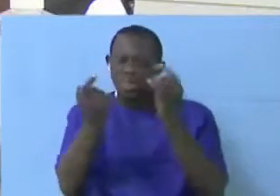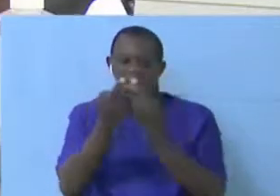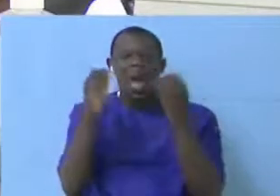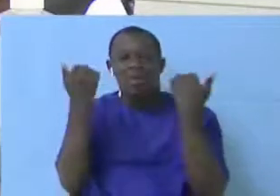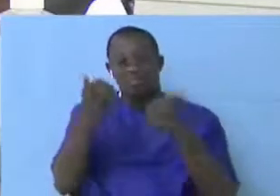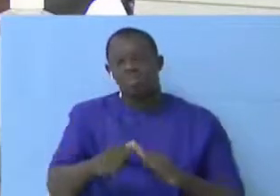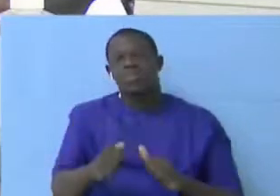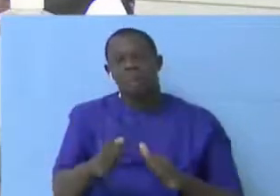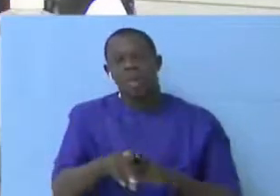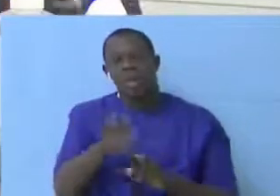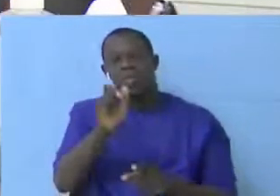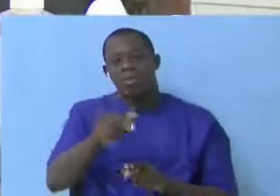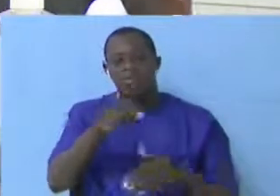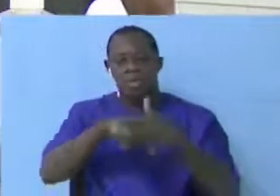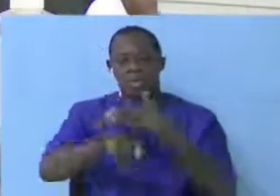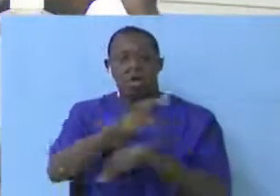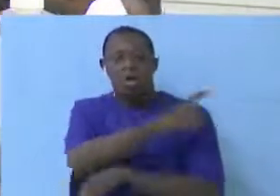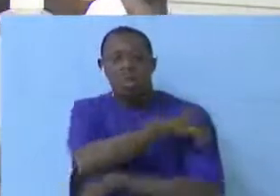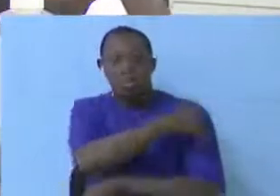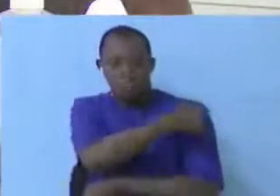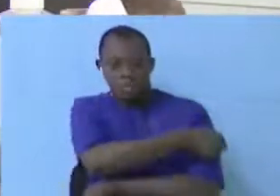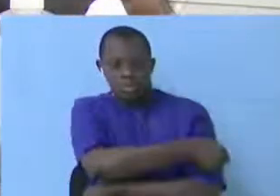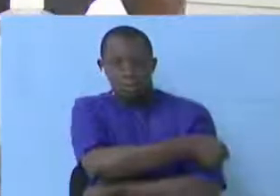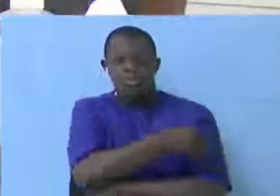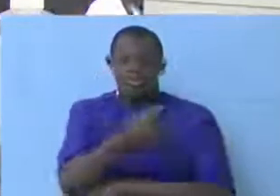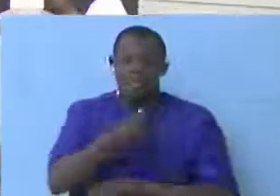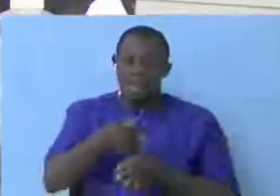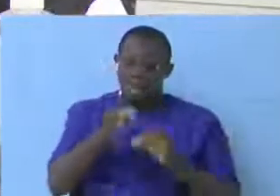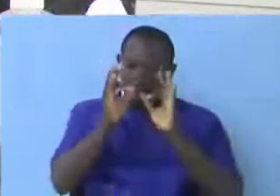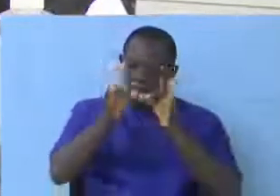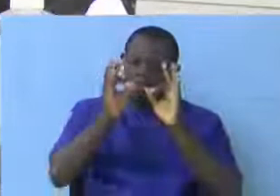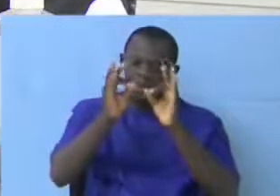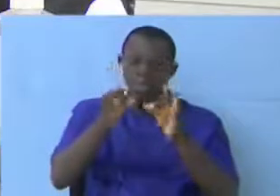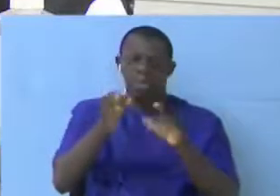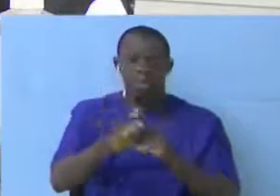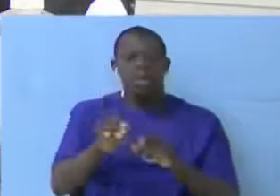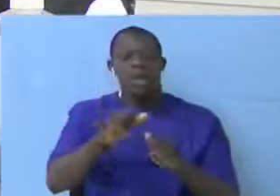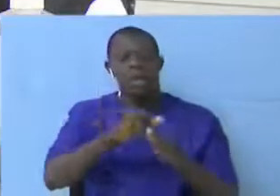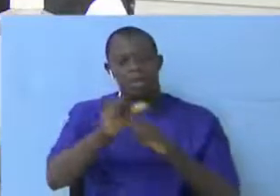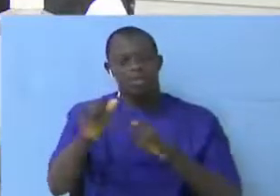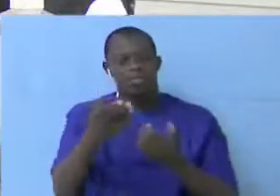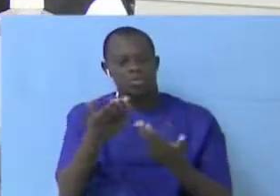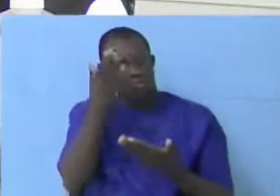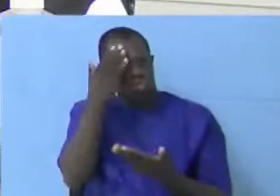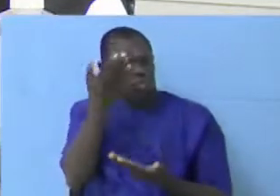So I told them, briefings, if, you talk. And